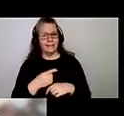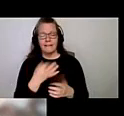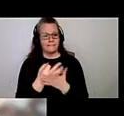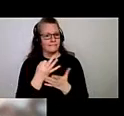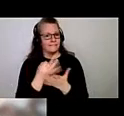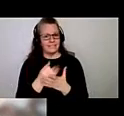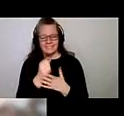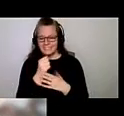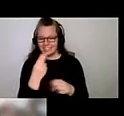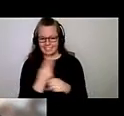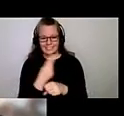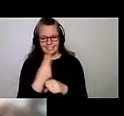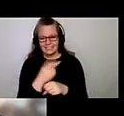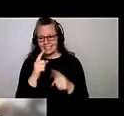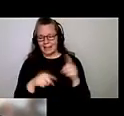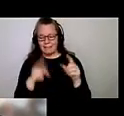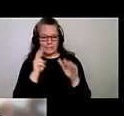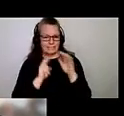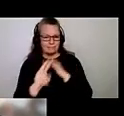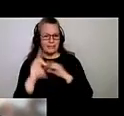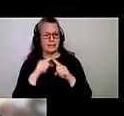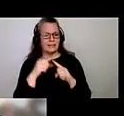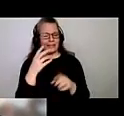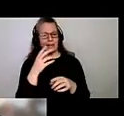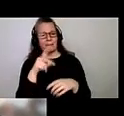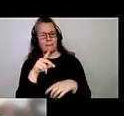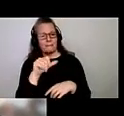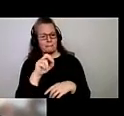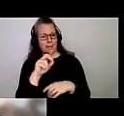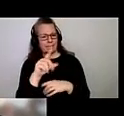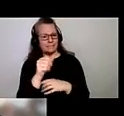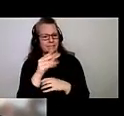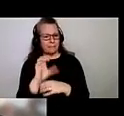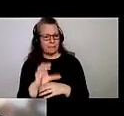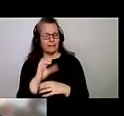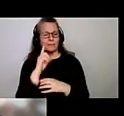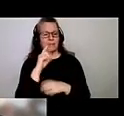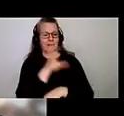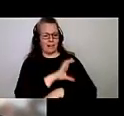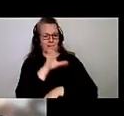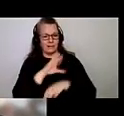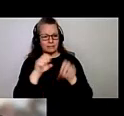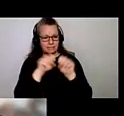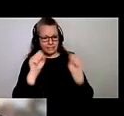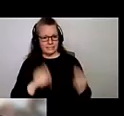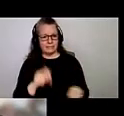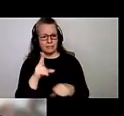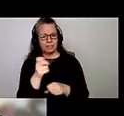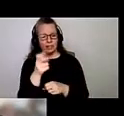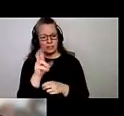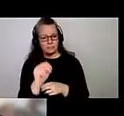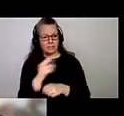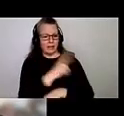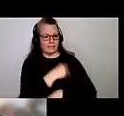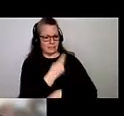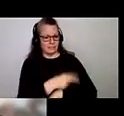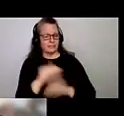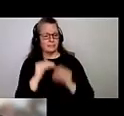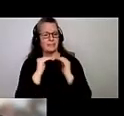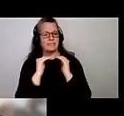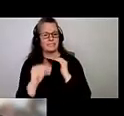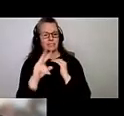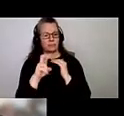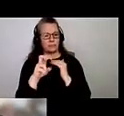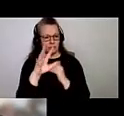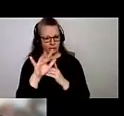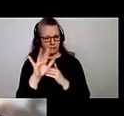been anticipated with the pandemic. And Colorado's urban and system affiliated hospitals maintained a median 225 days